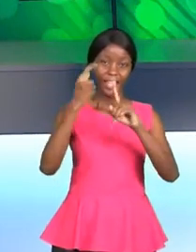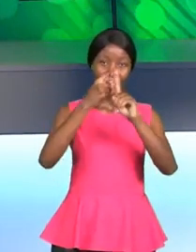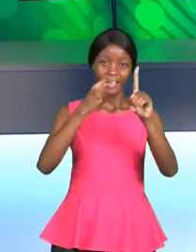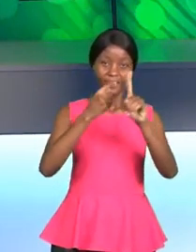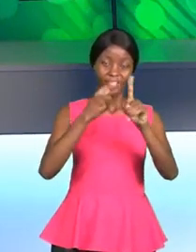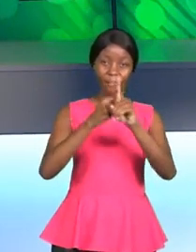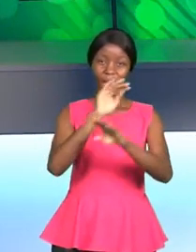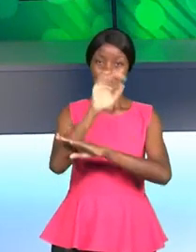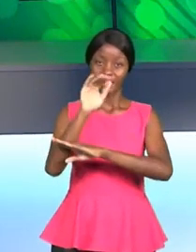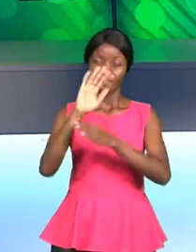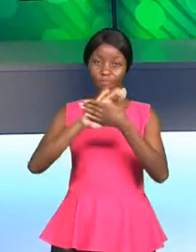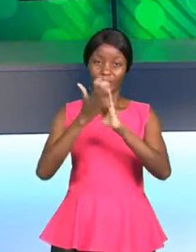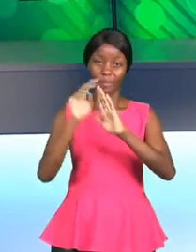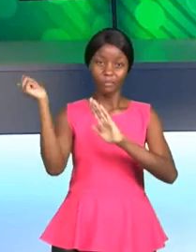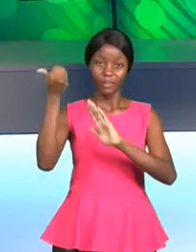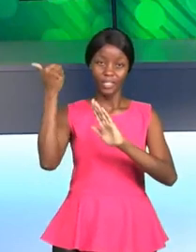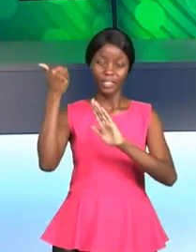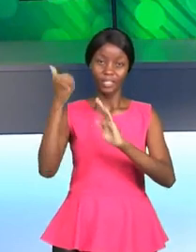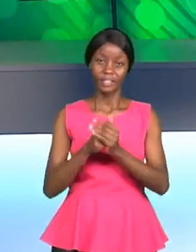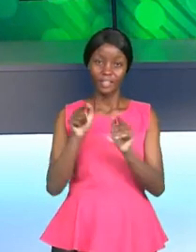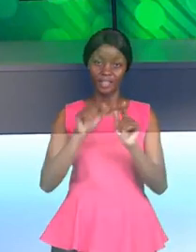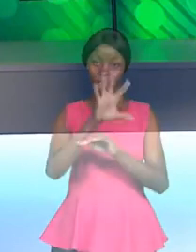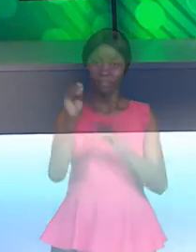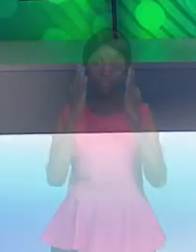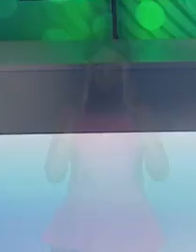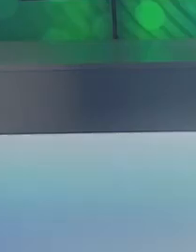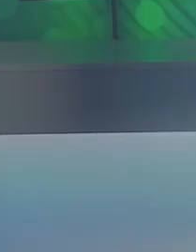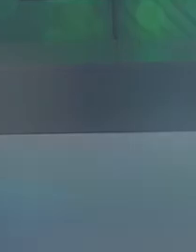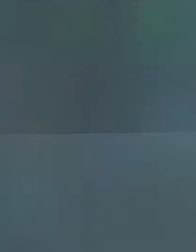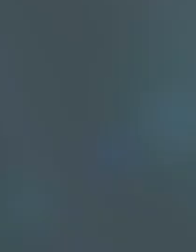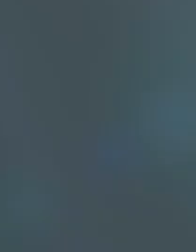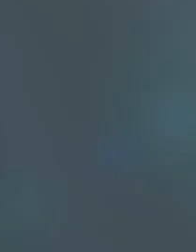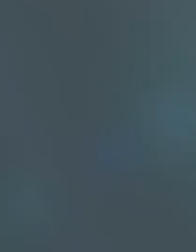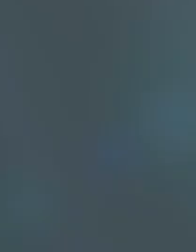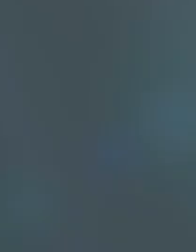his presidency. This is Africa Focus.